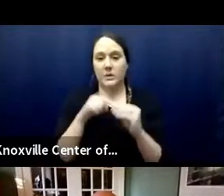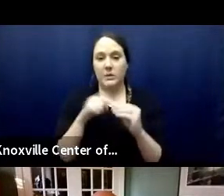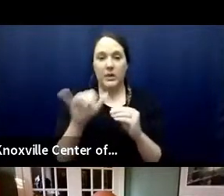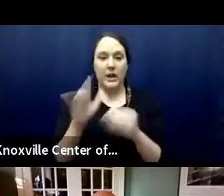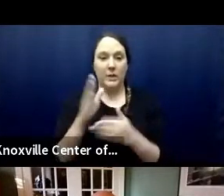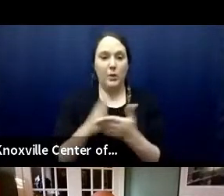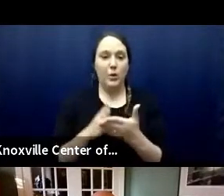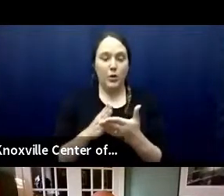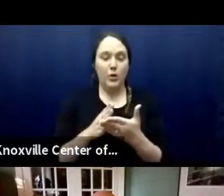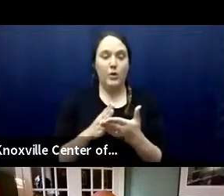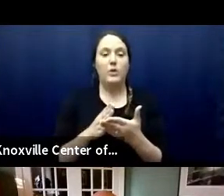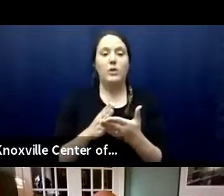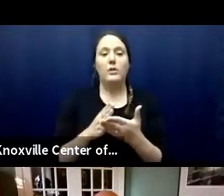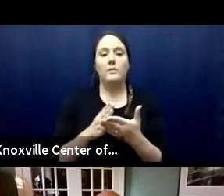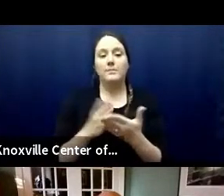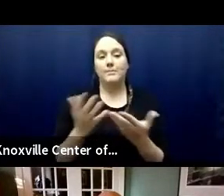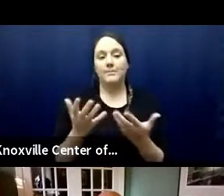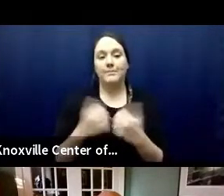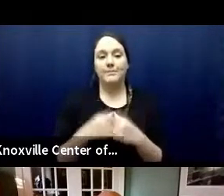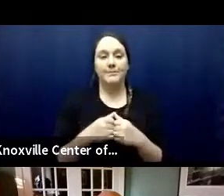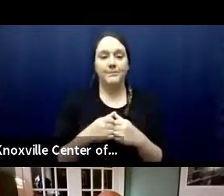of it. So I'm